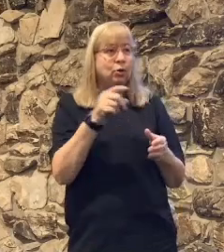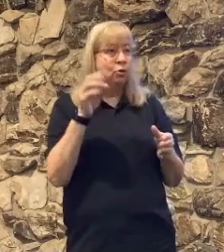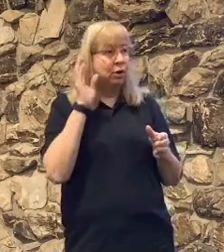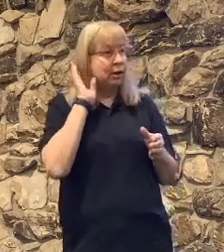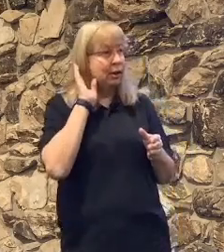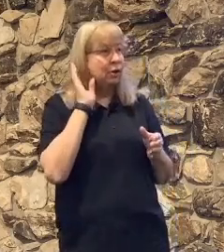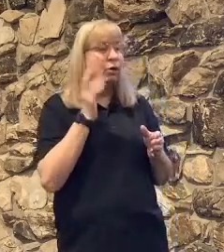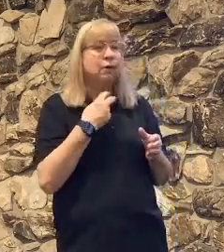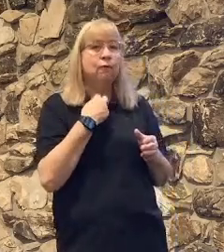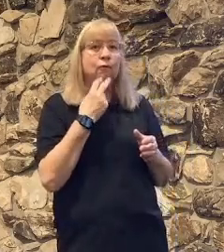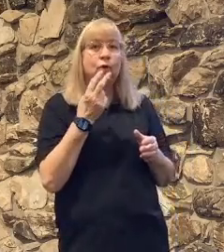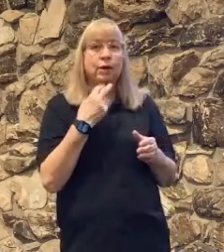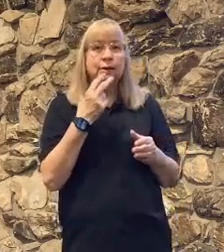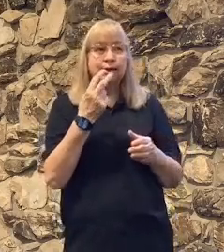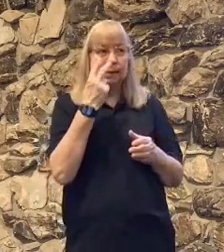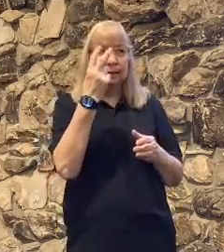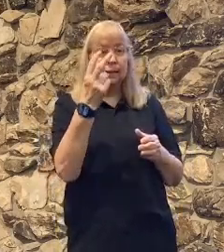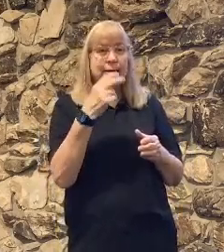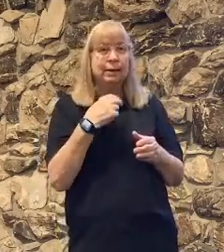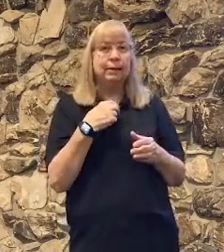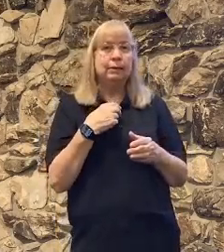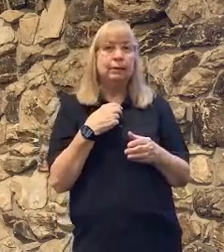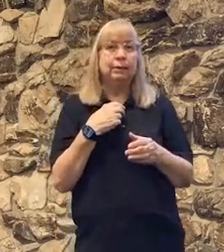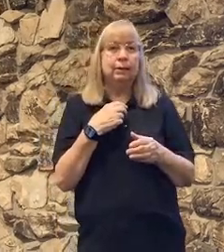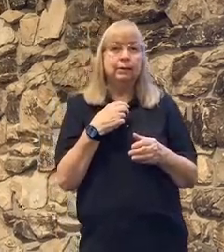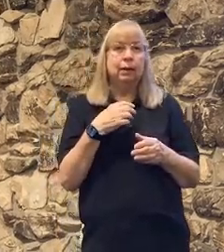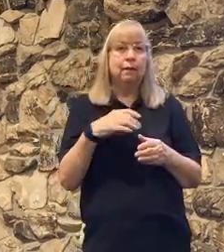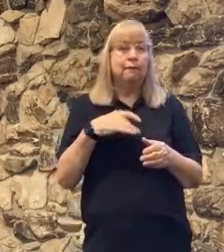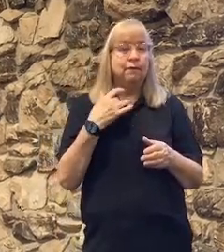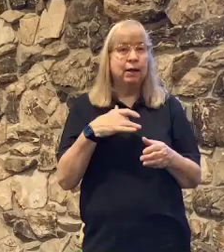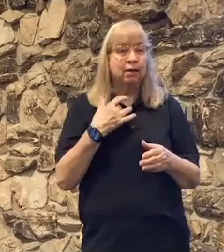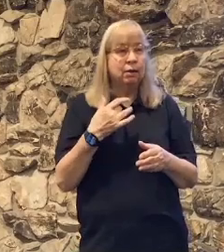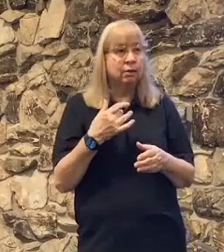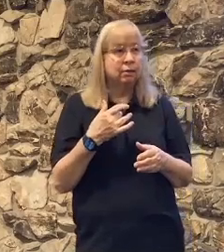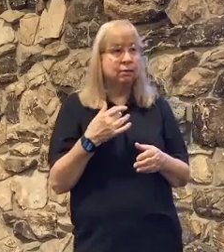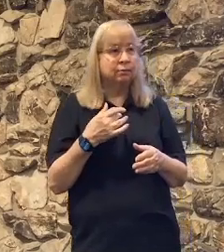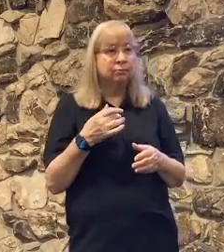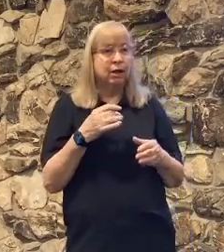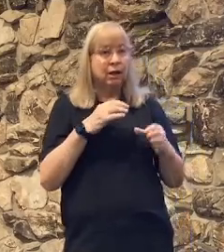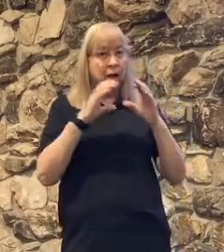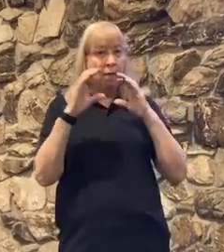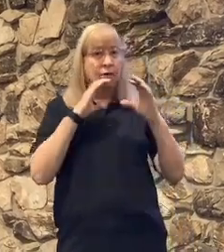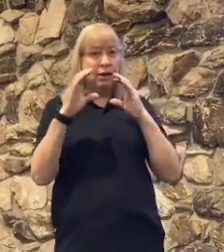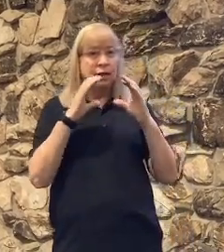voices. It's what you feel in the conversation.